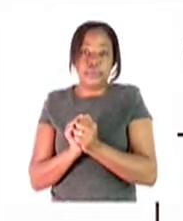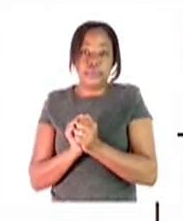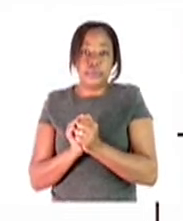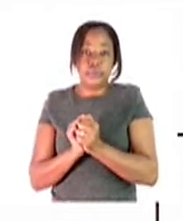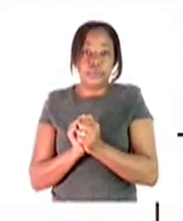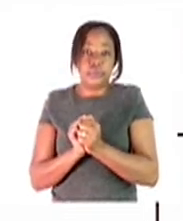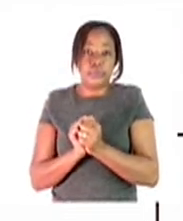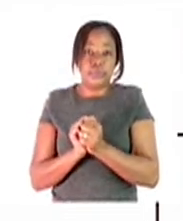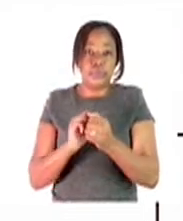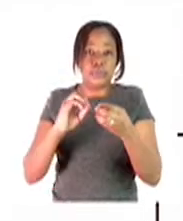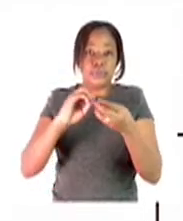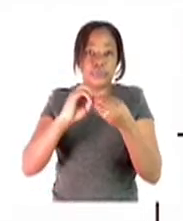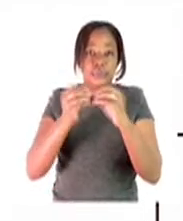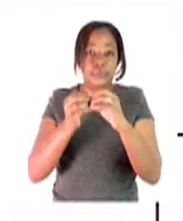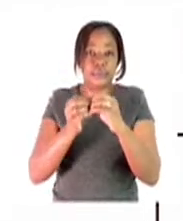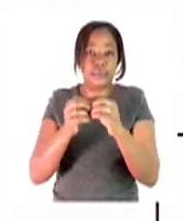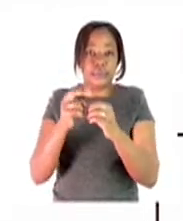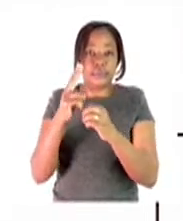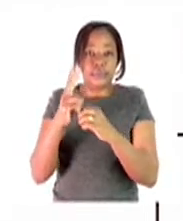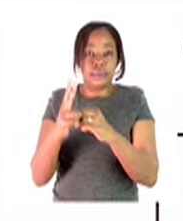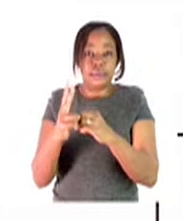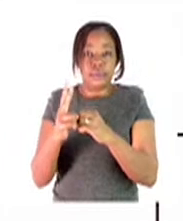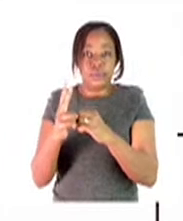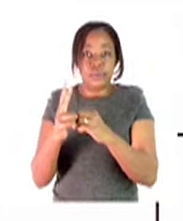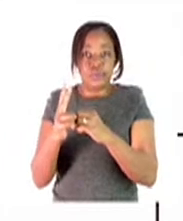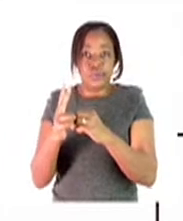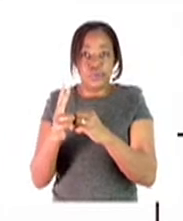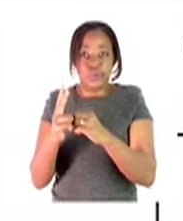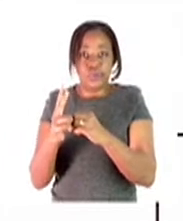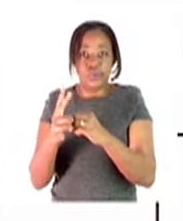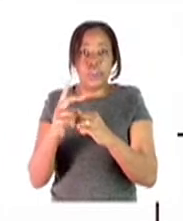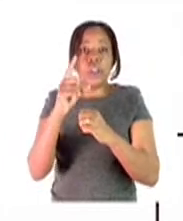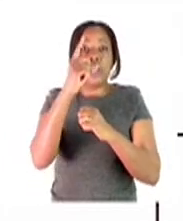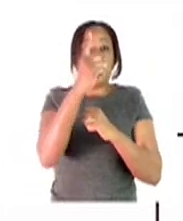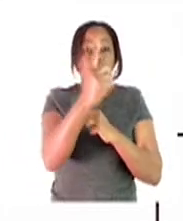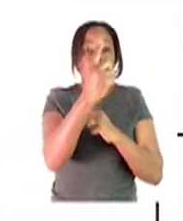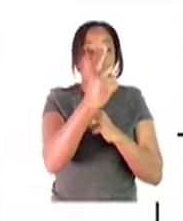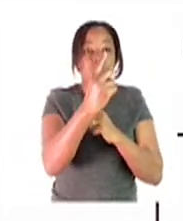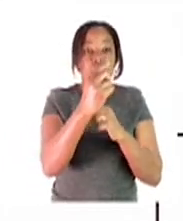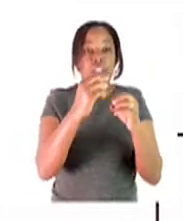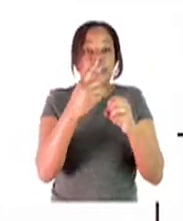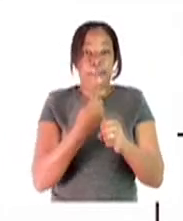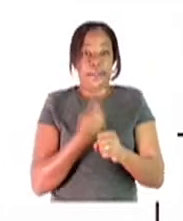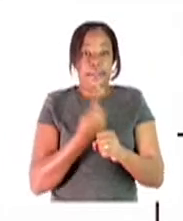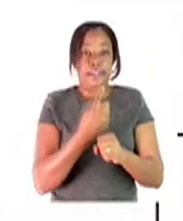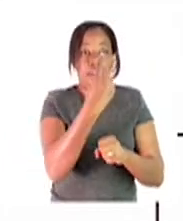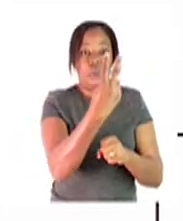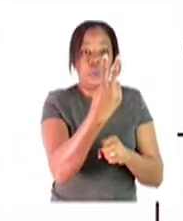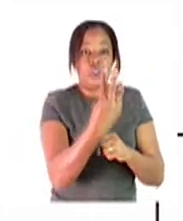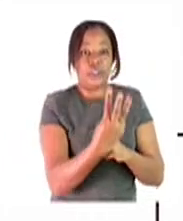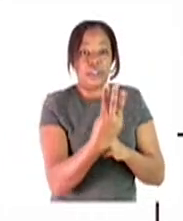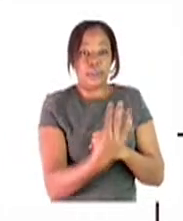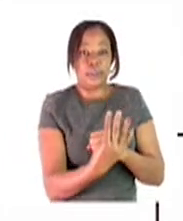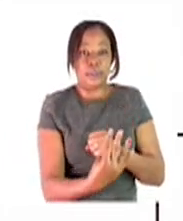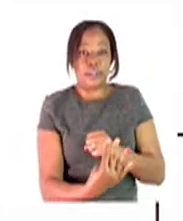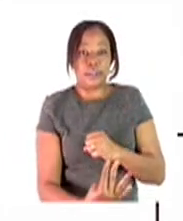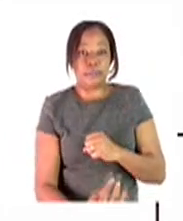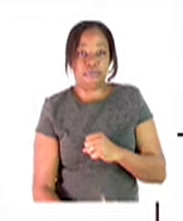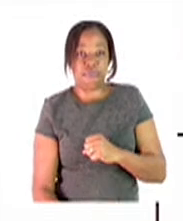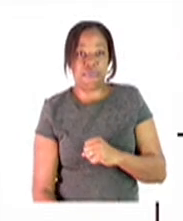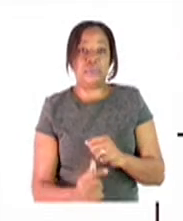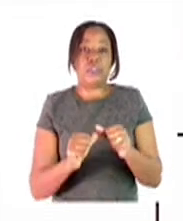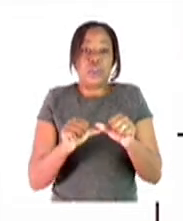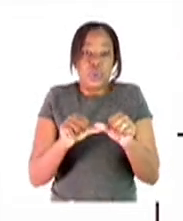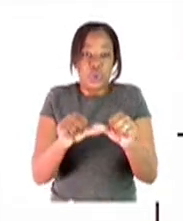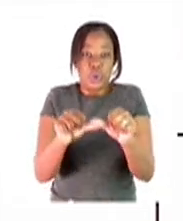the second, third, fourth, fifth, sixth, and number 7 sentences for me, and try to put the correct conjunction,